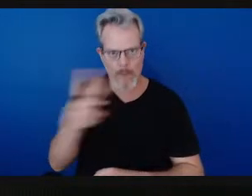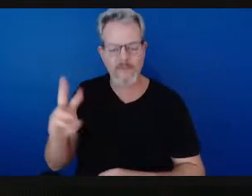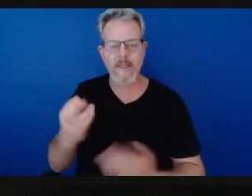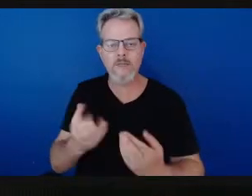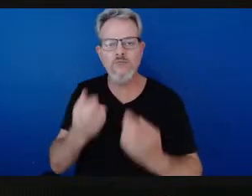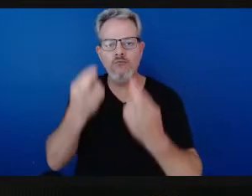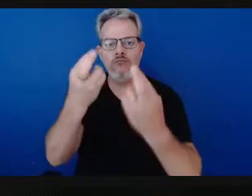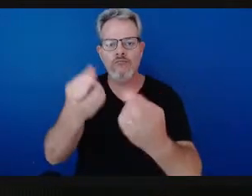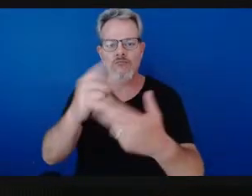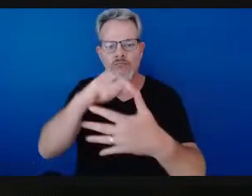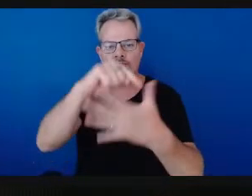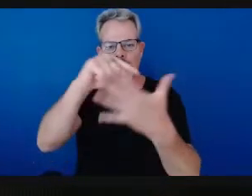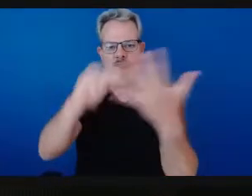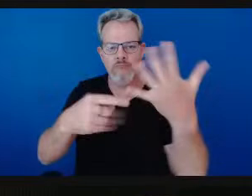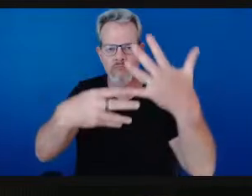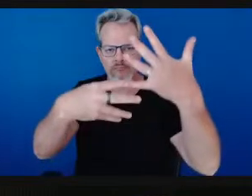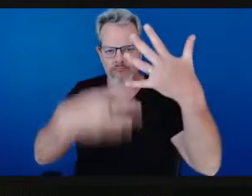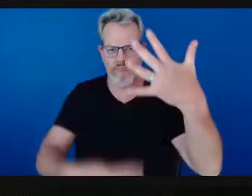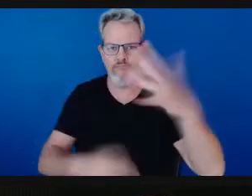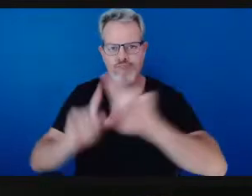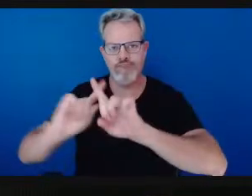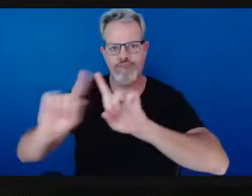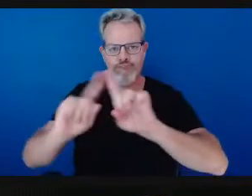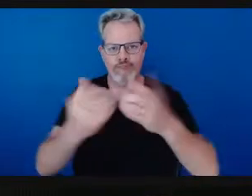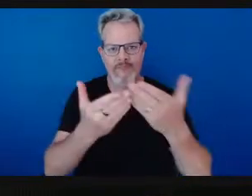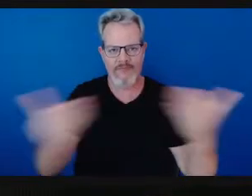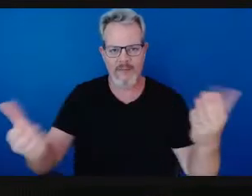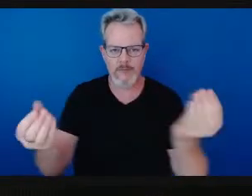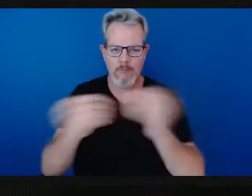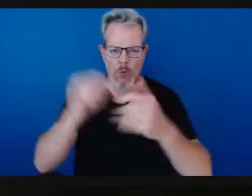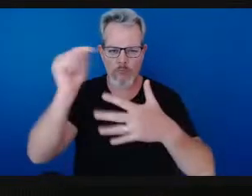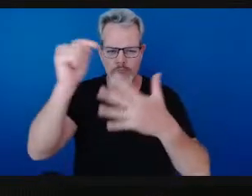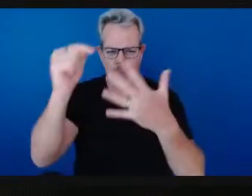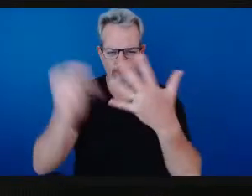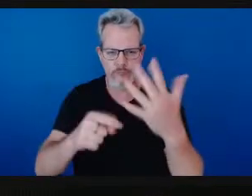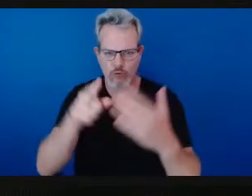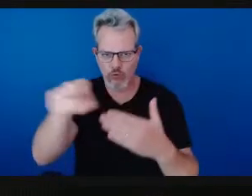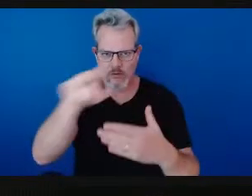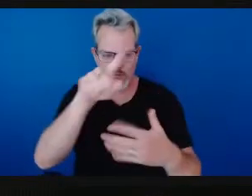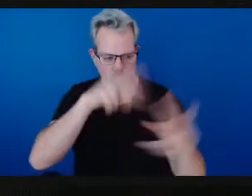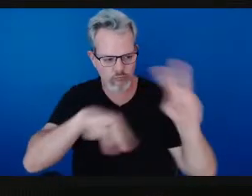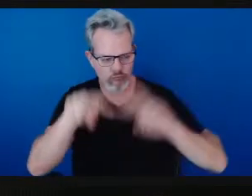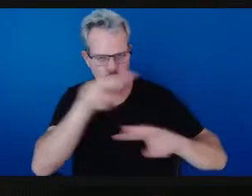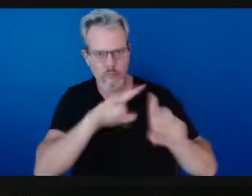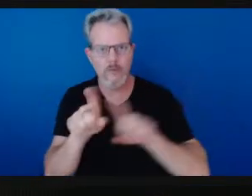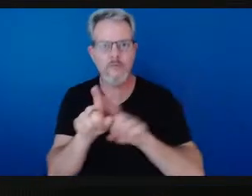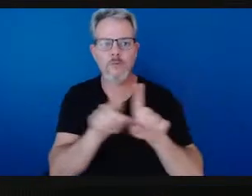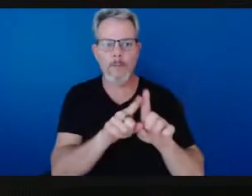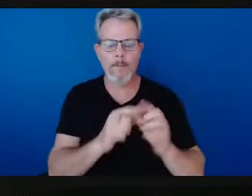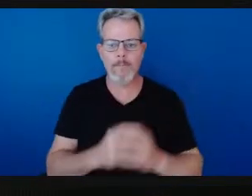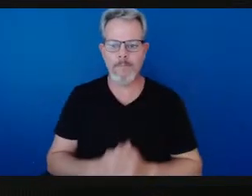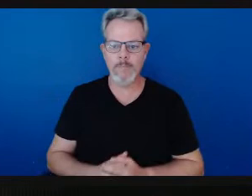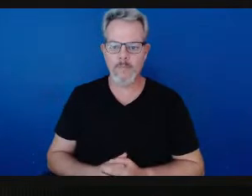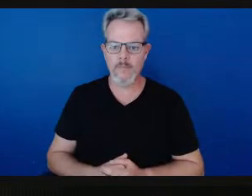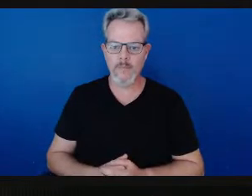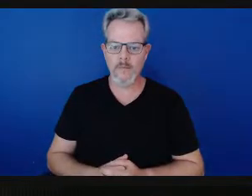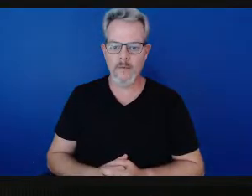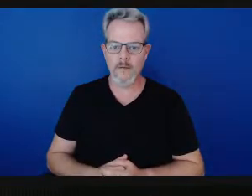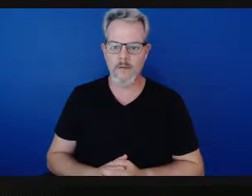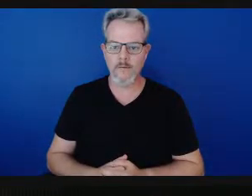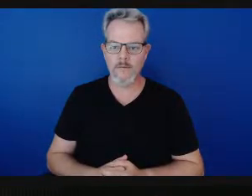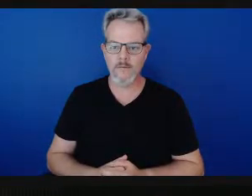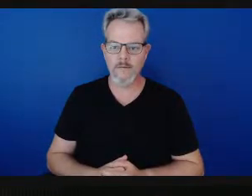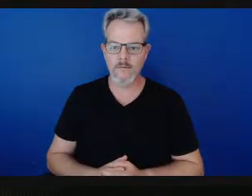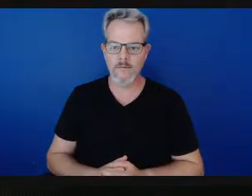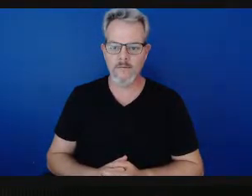recommendations in great detail that you can check out as well. So there's that. I did want to show you guys, there is